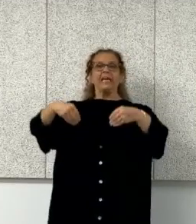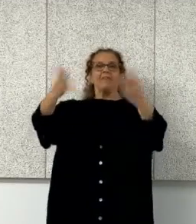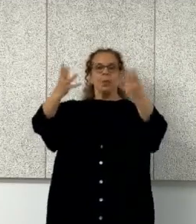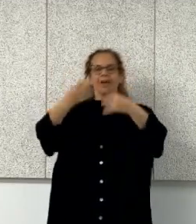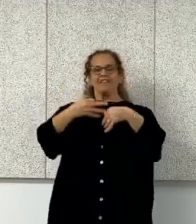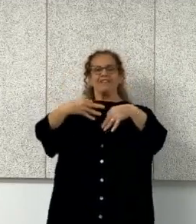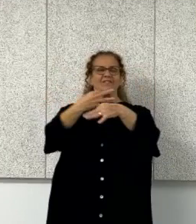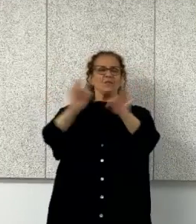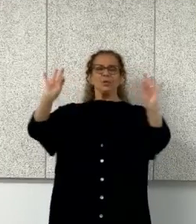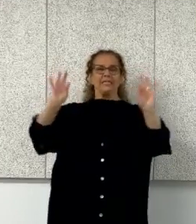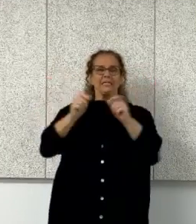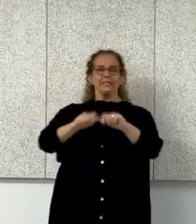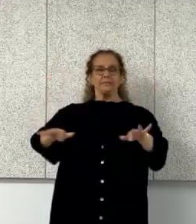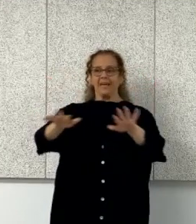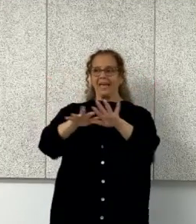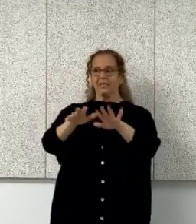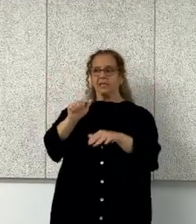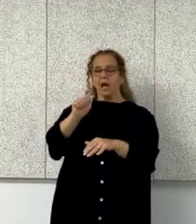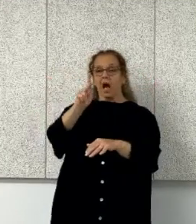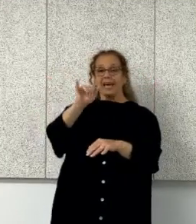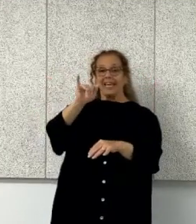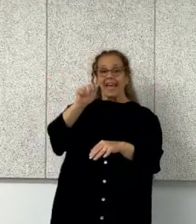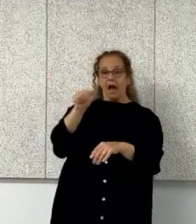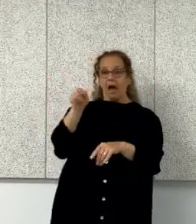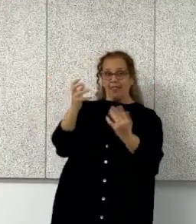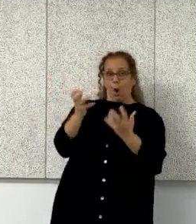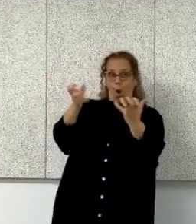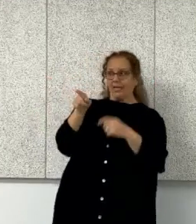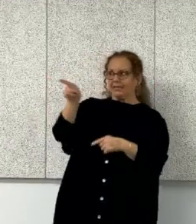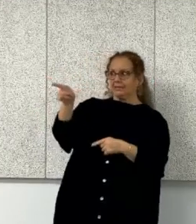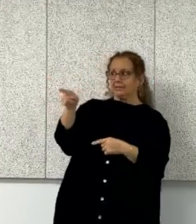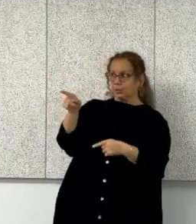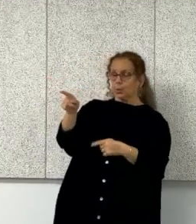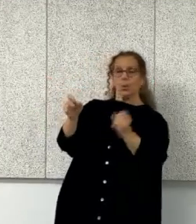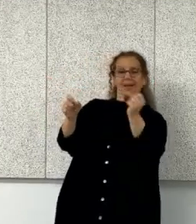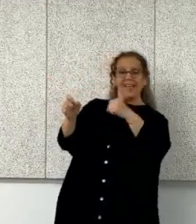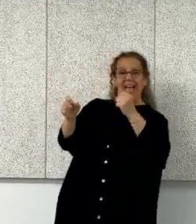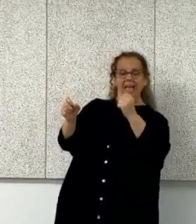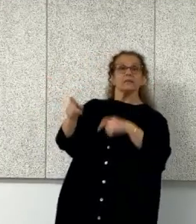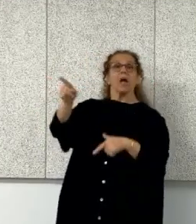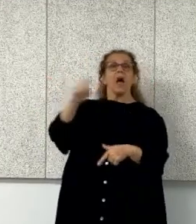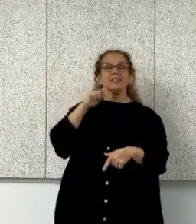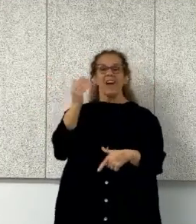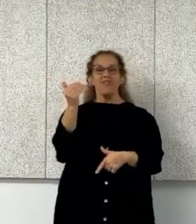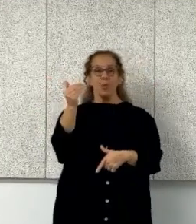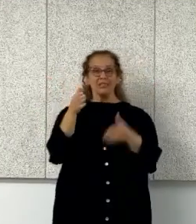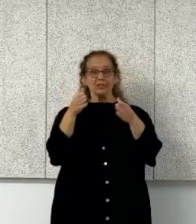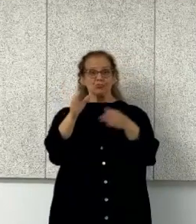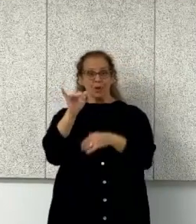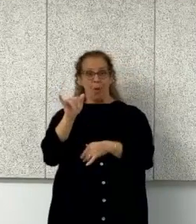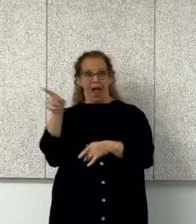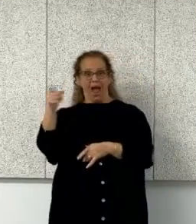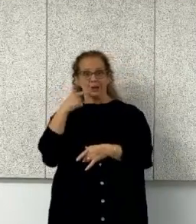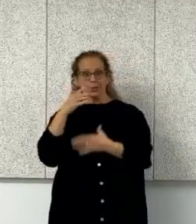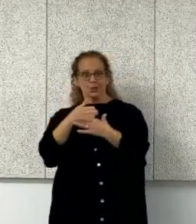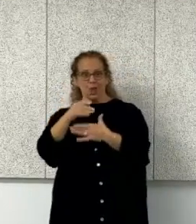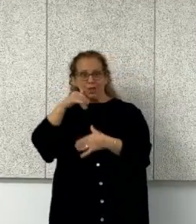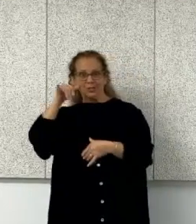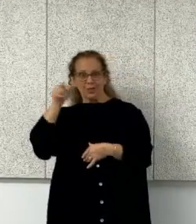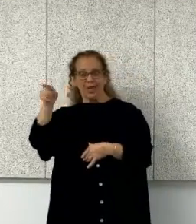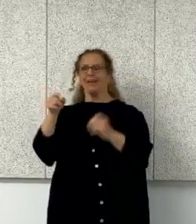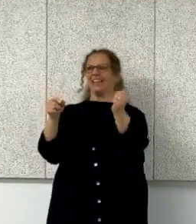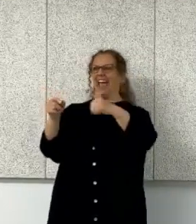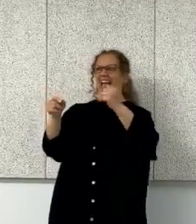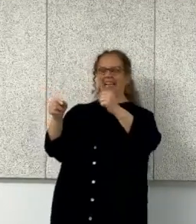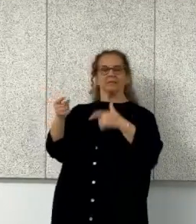possible. IKEA, right? Yeah. Yesterday you shared something that was happening at the 14th Street Y, and I was like, that's amazing. And you're all doing, in many ways, very